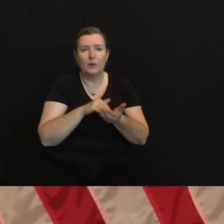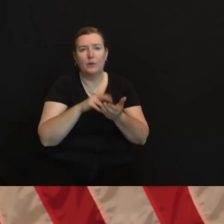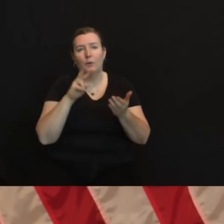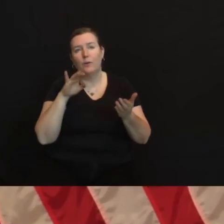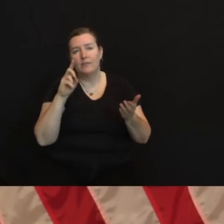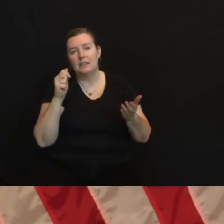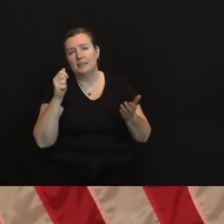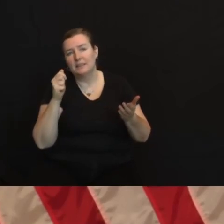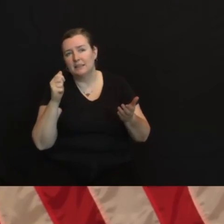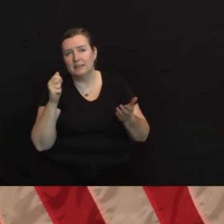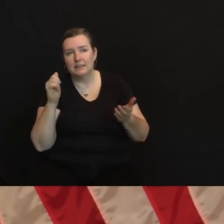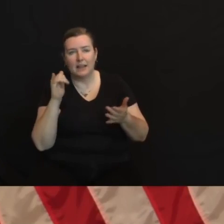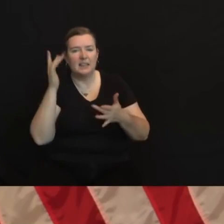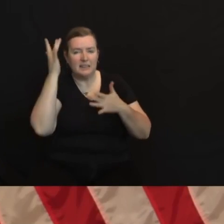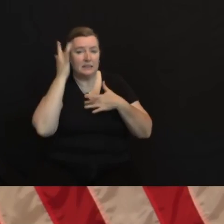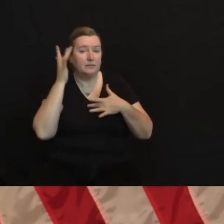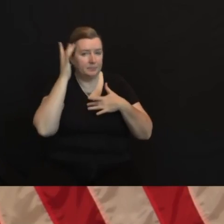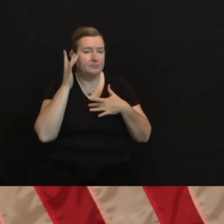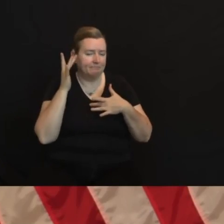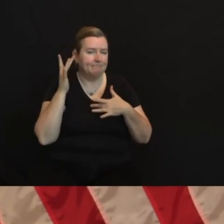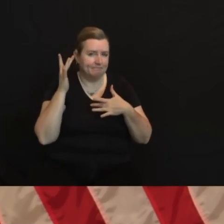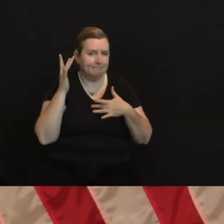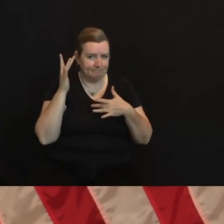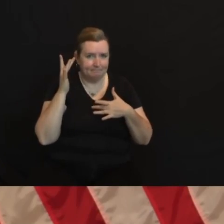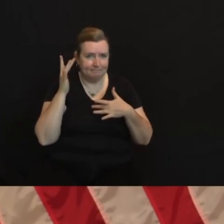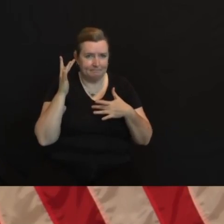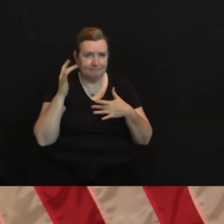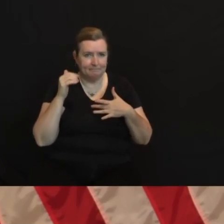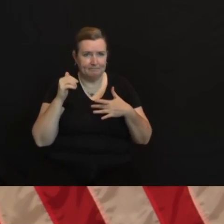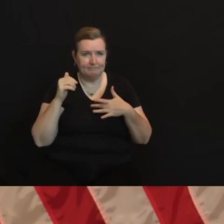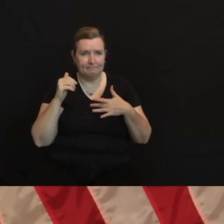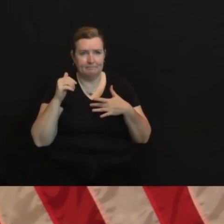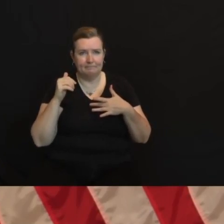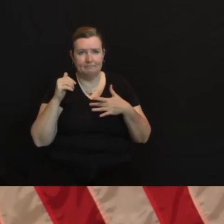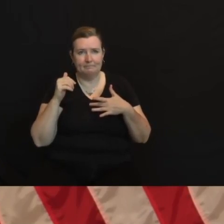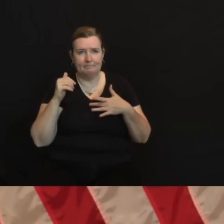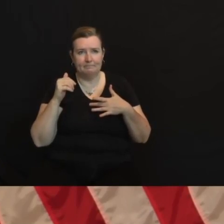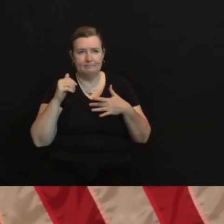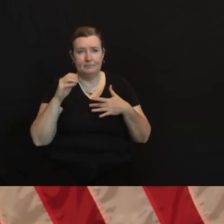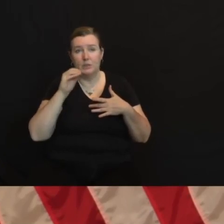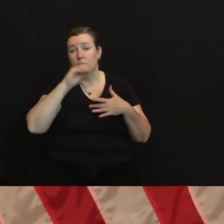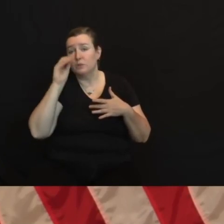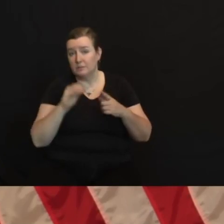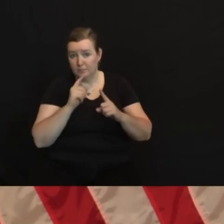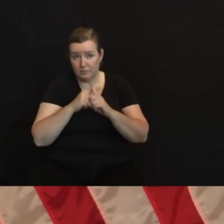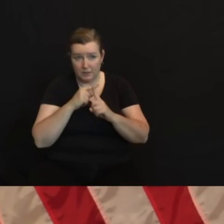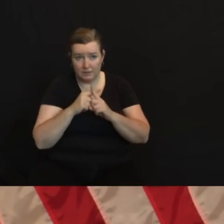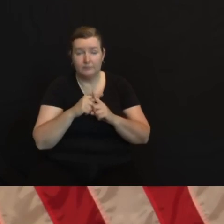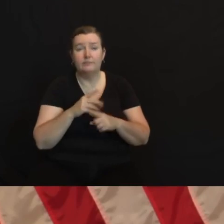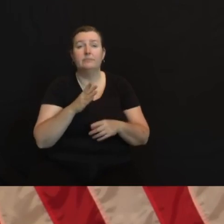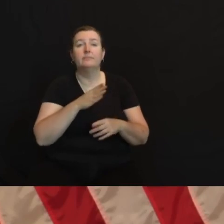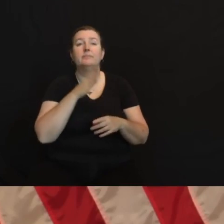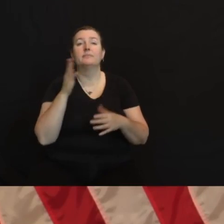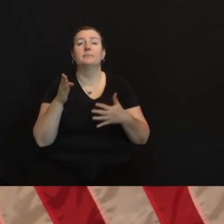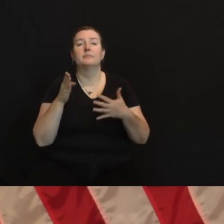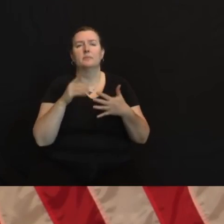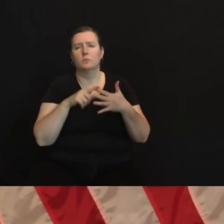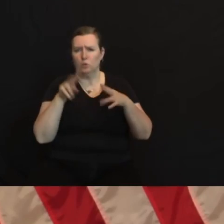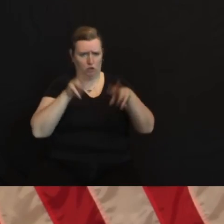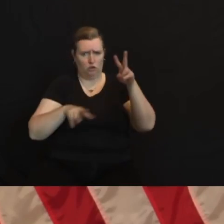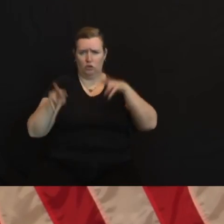our emergency departments, syndromic surveillance indicator, as well as percent positivity. And we know from looking at the data from